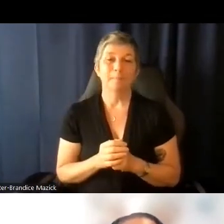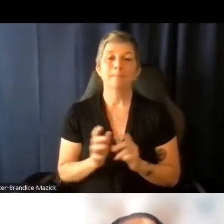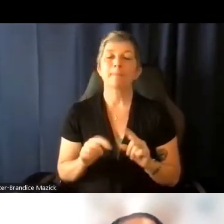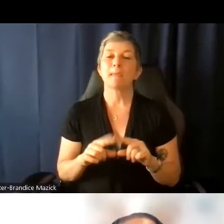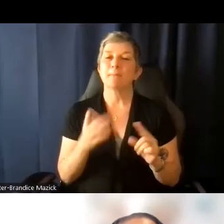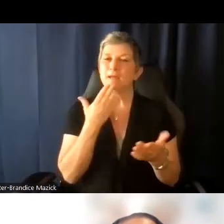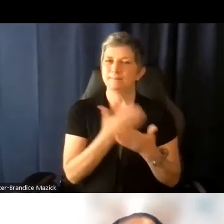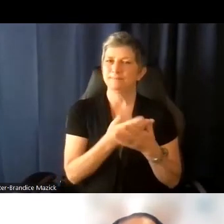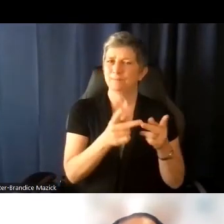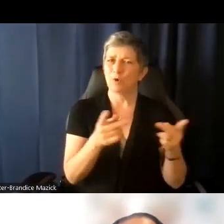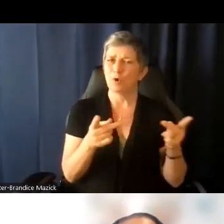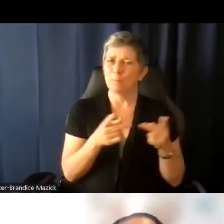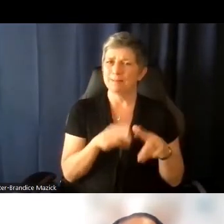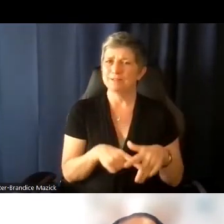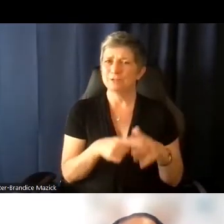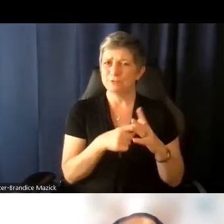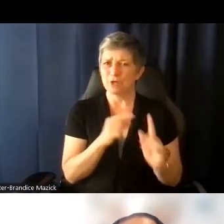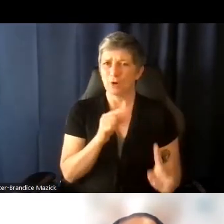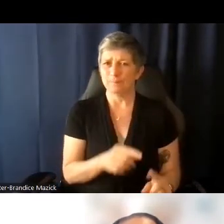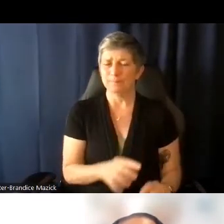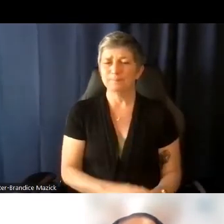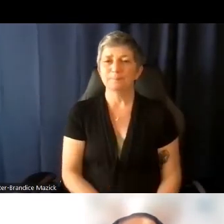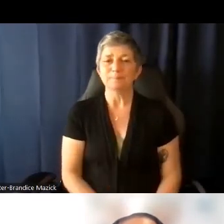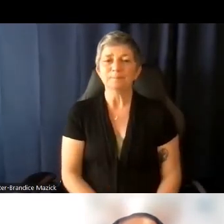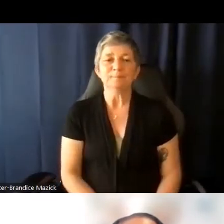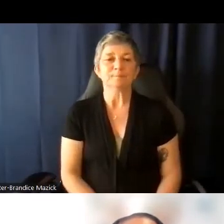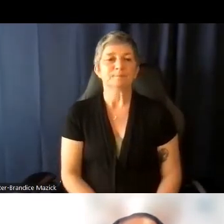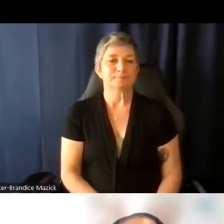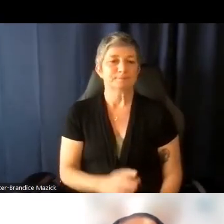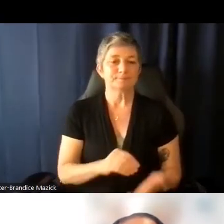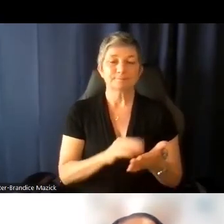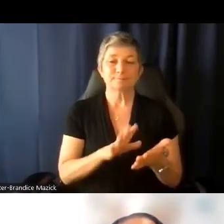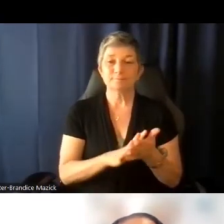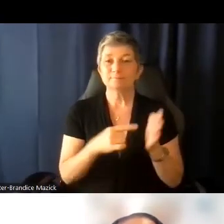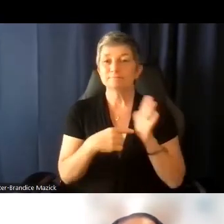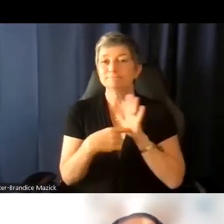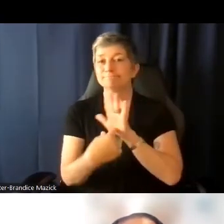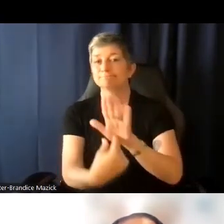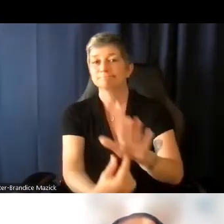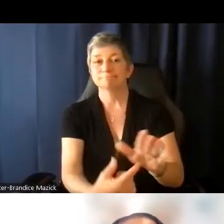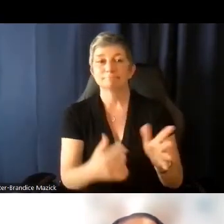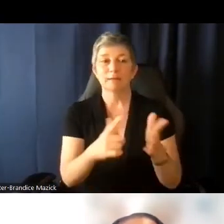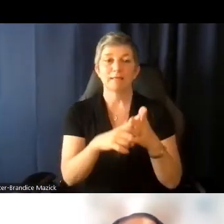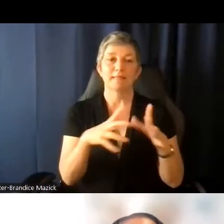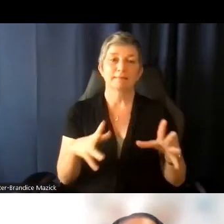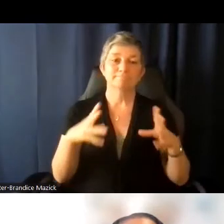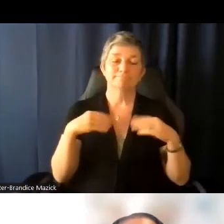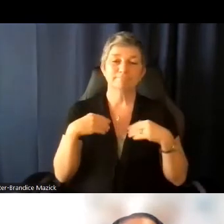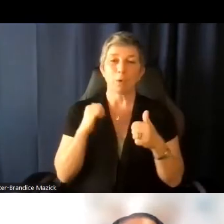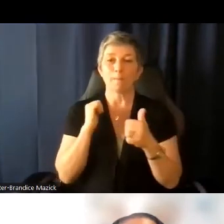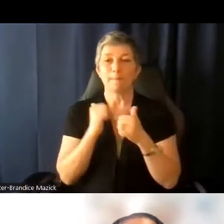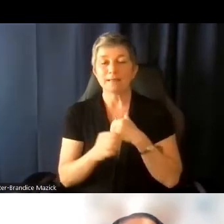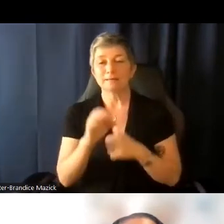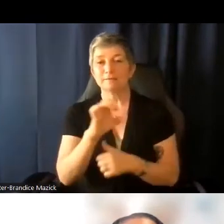to start. Any documents that reflect the adoption or passage of a criminal